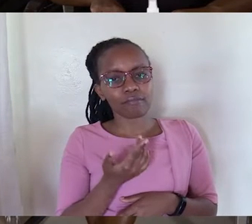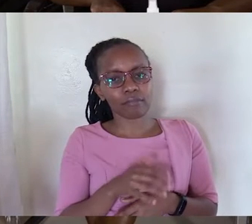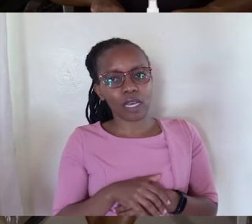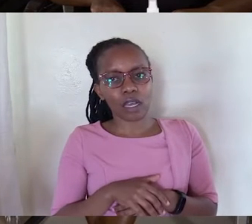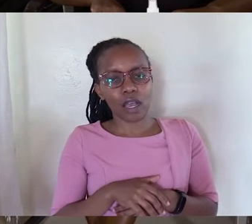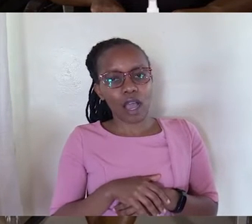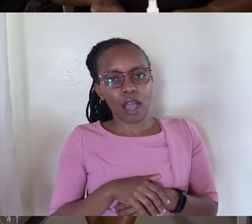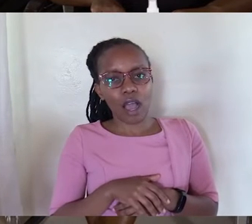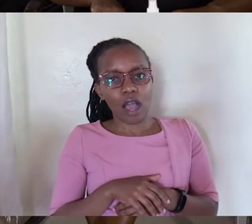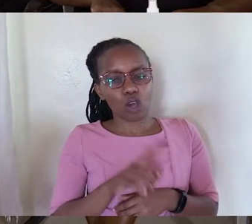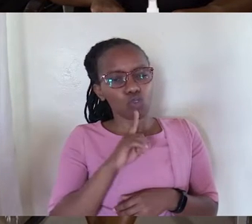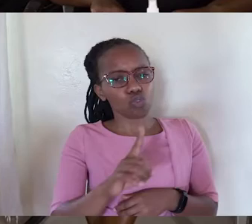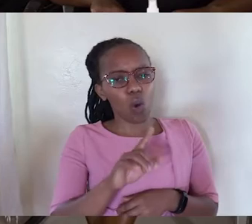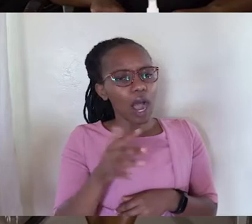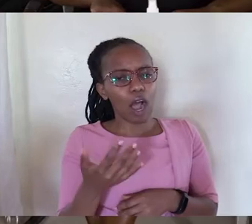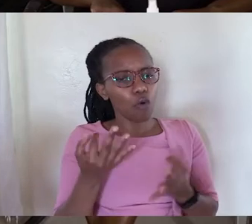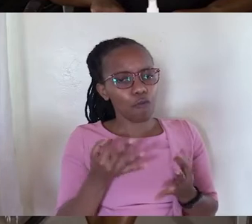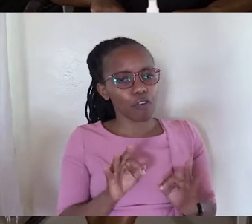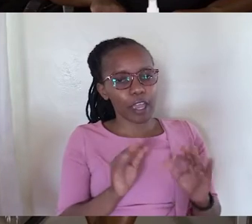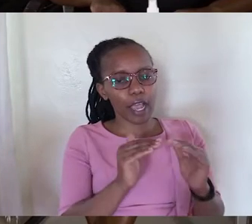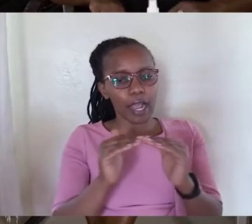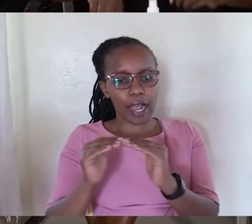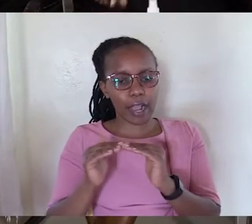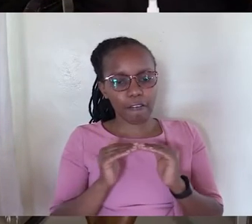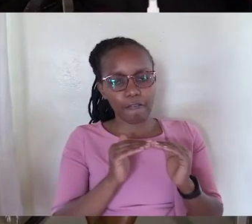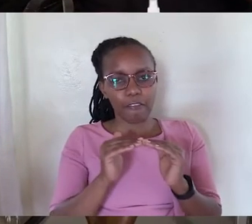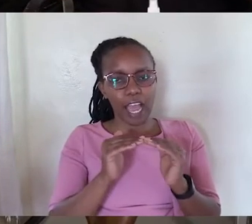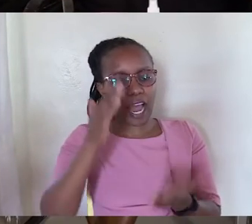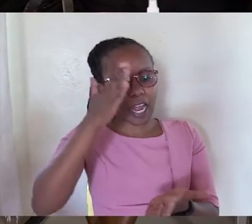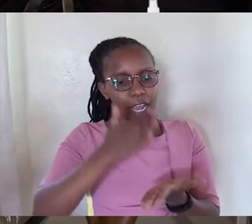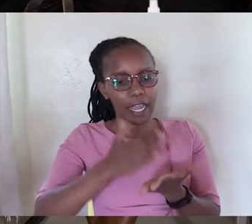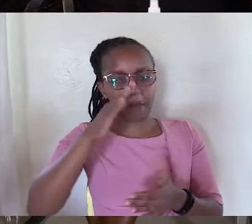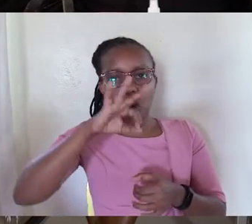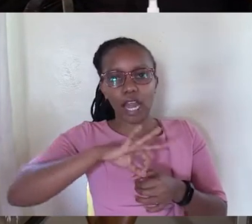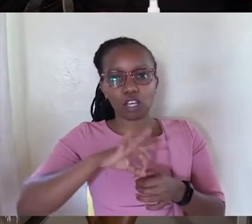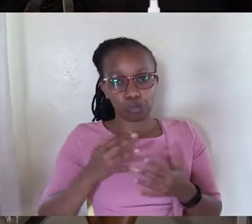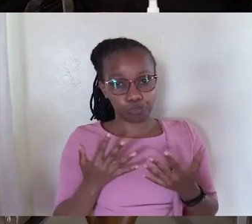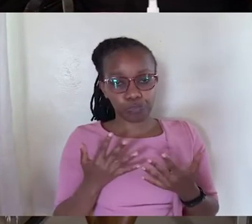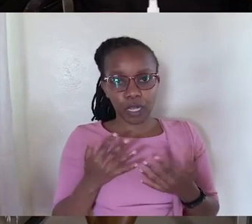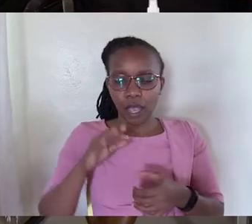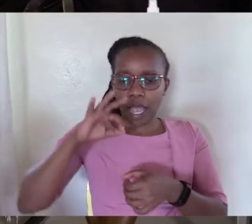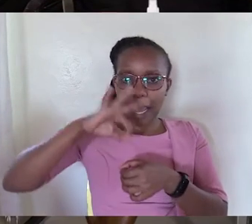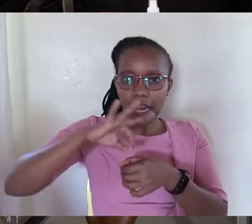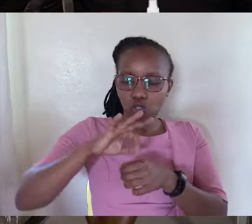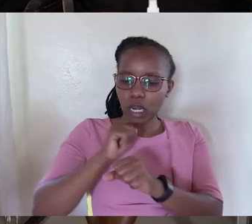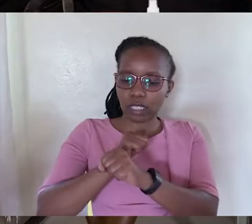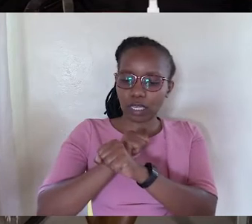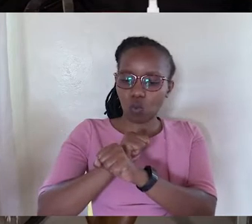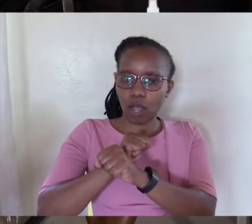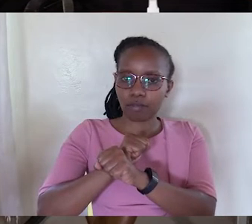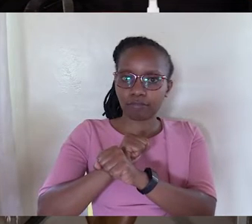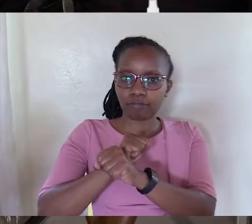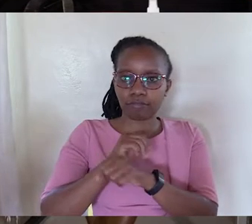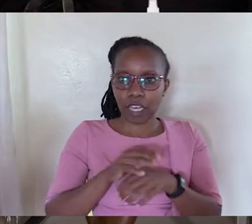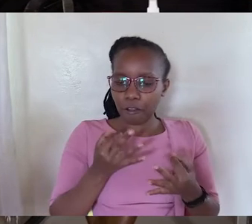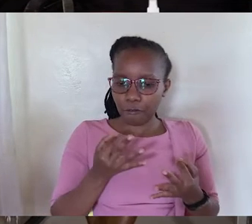we ensure that we have free, fair, and credible elections? It is unless the elections are secure, they are